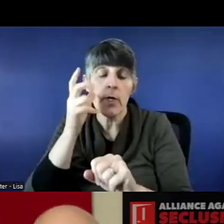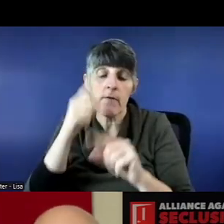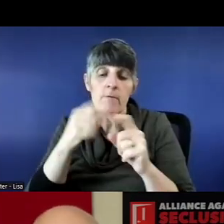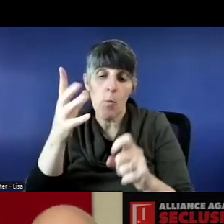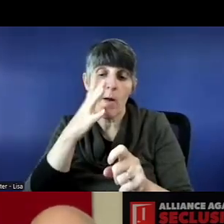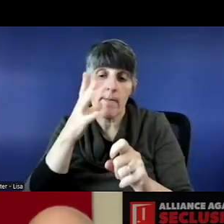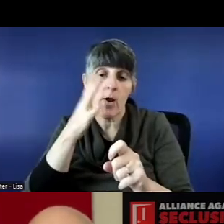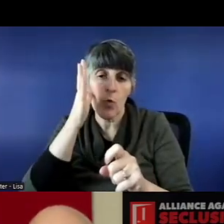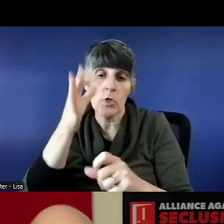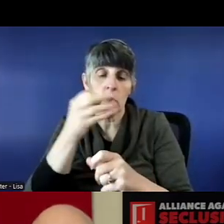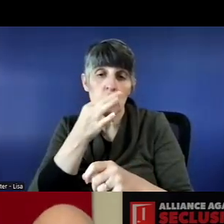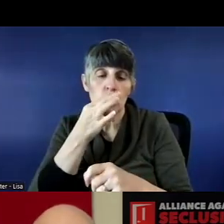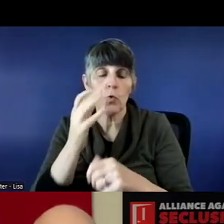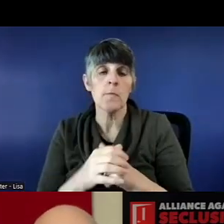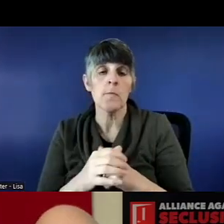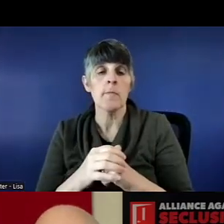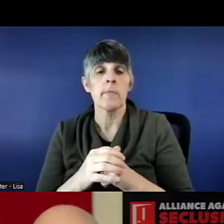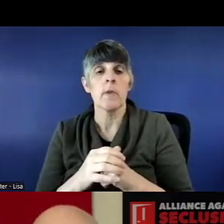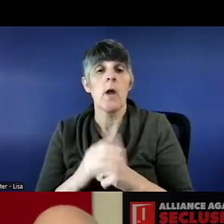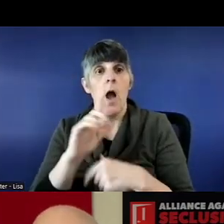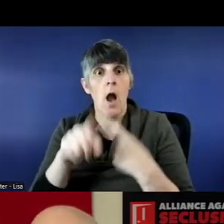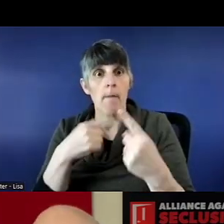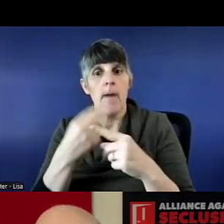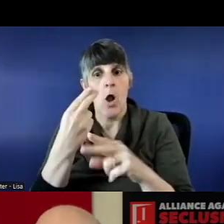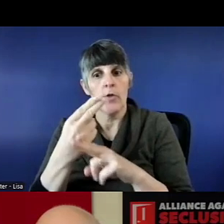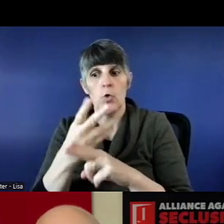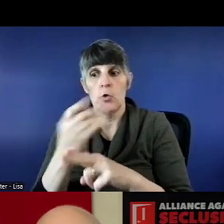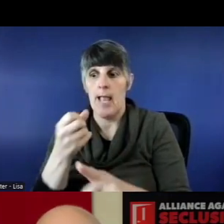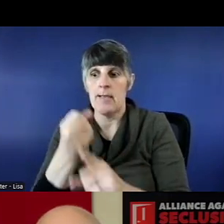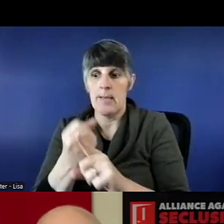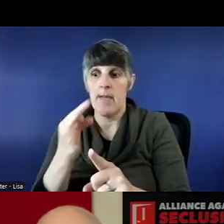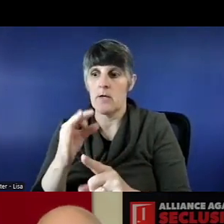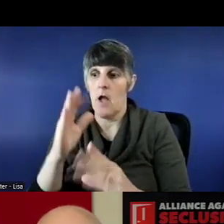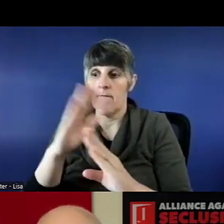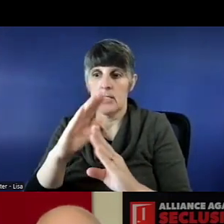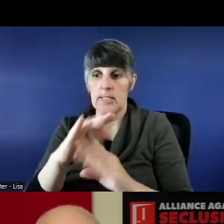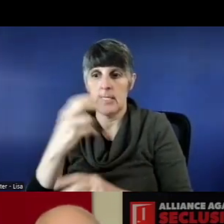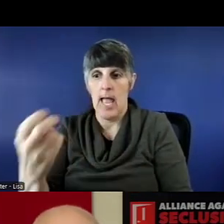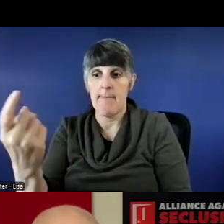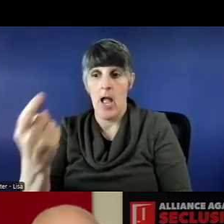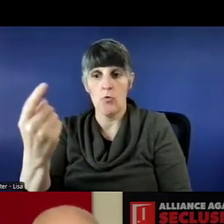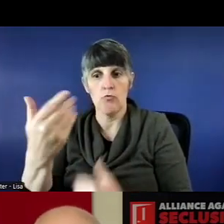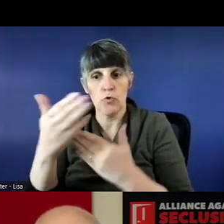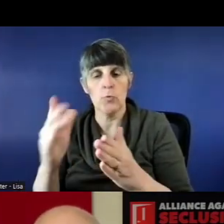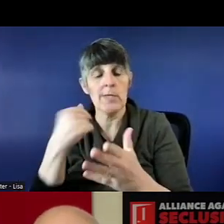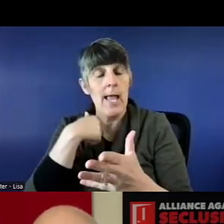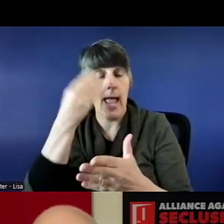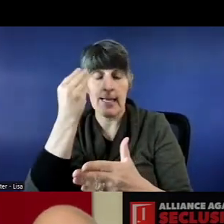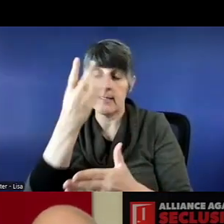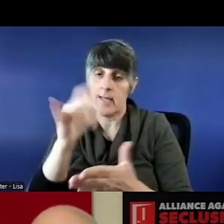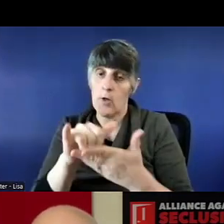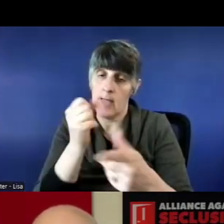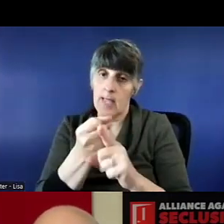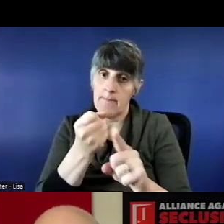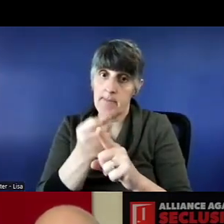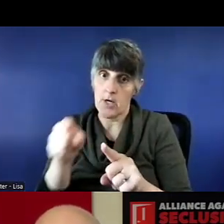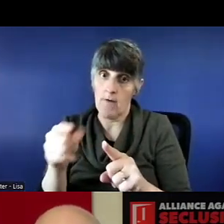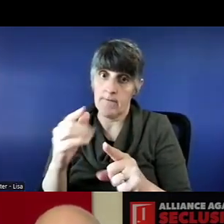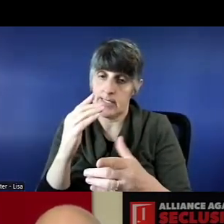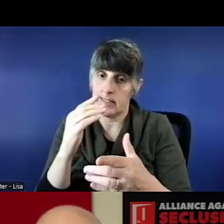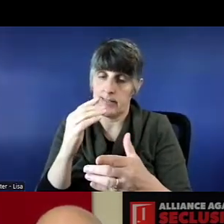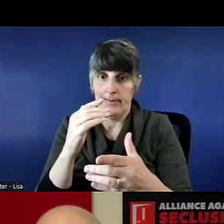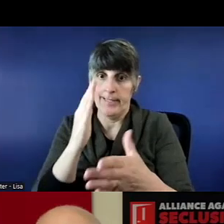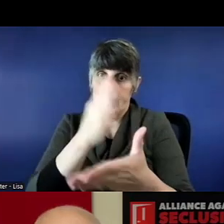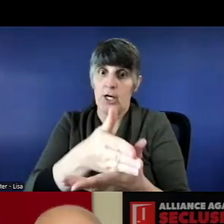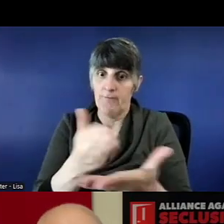them here shortly about the use and the impact of timeout rooms. And I can tell you that the impact of these interventions